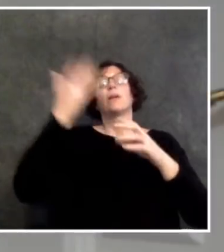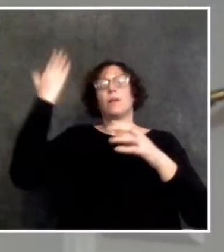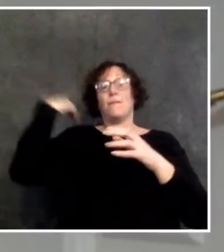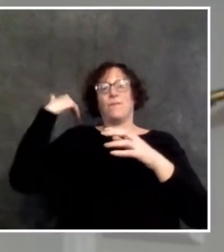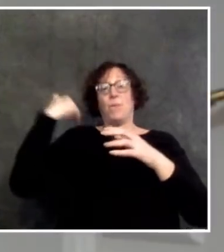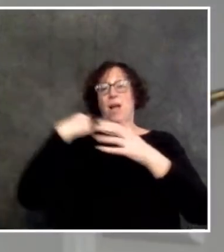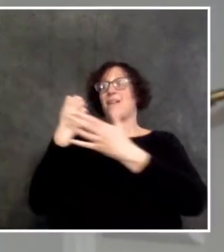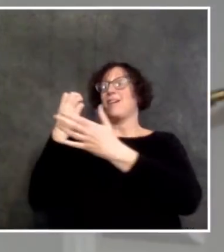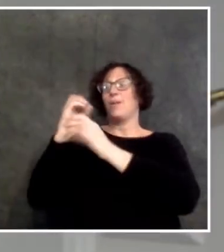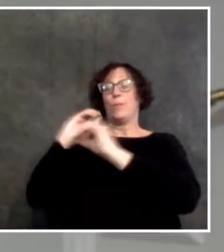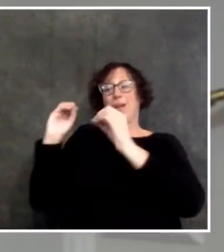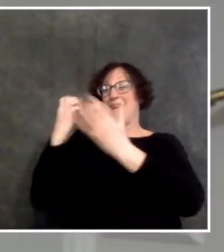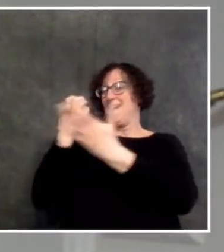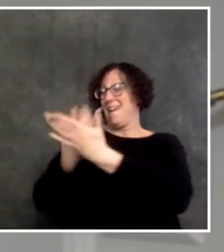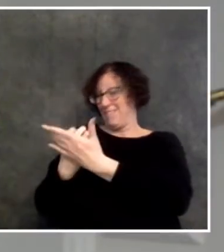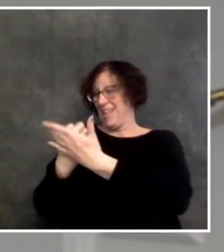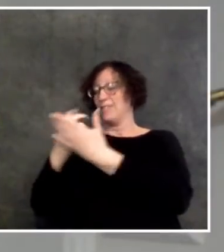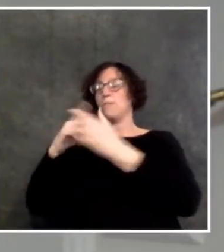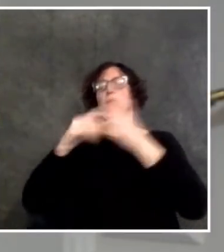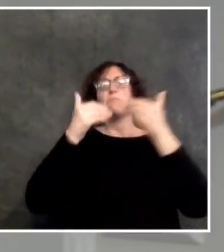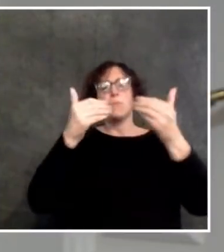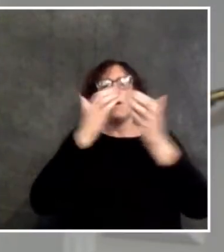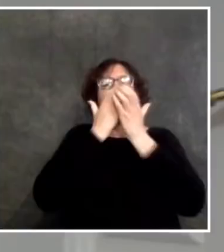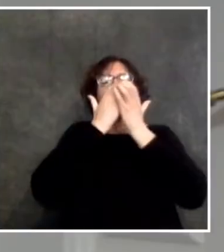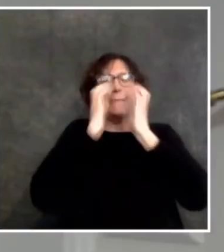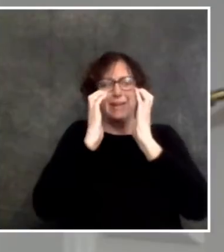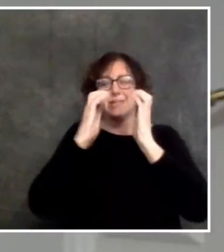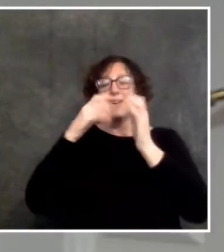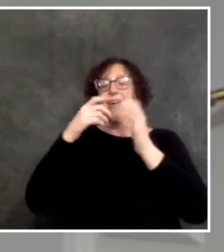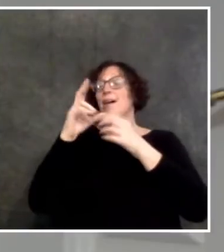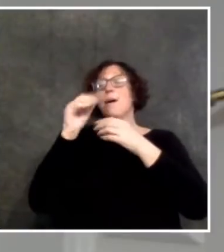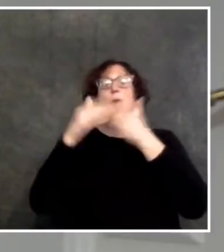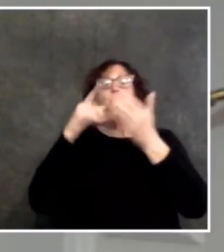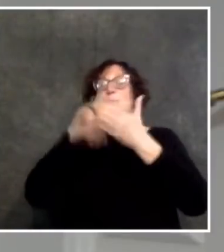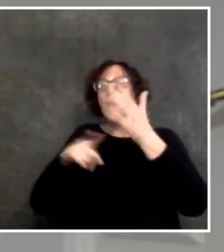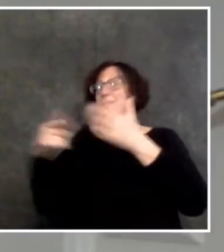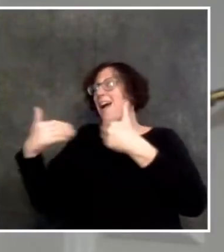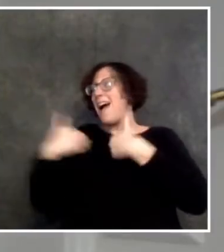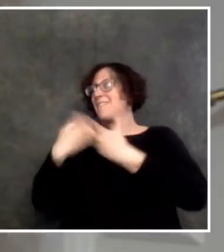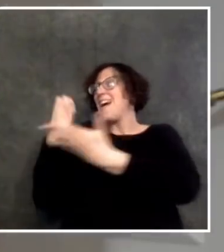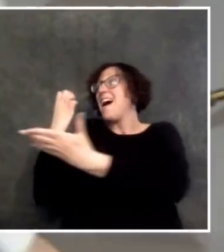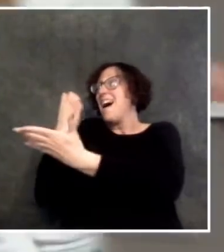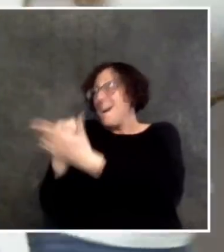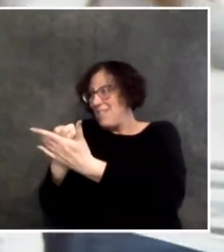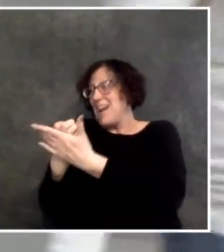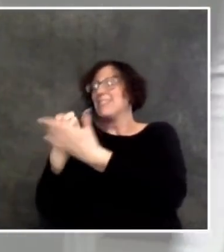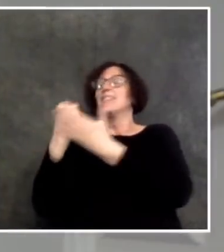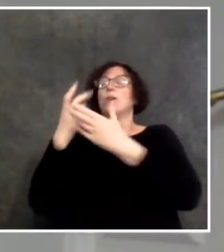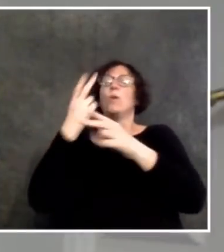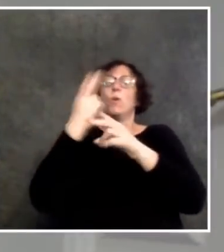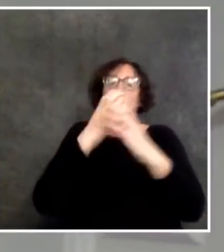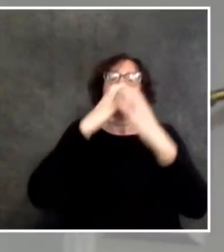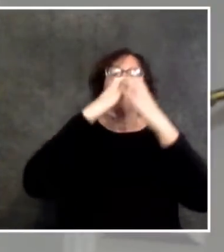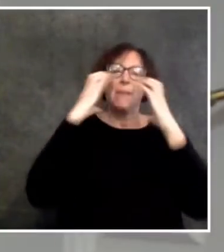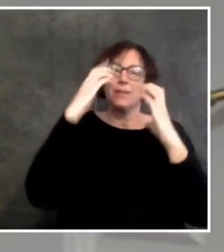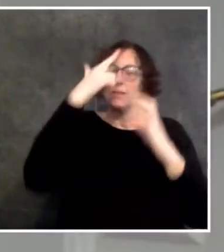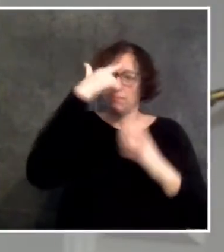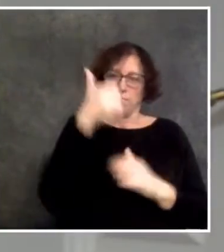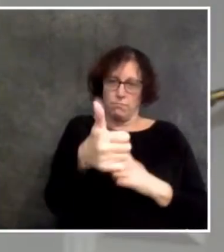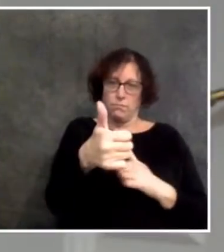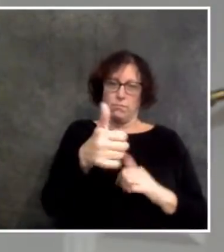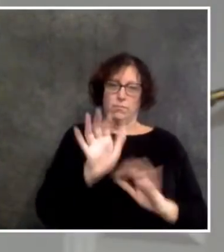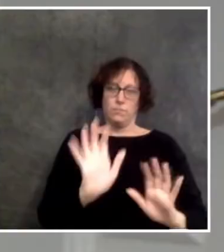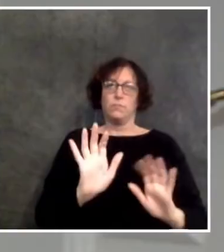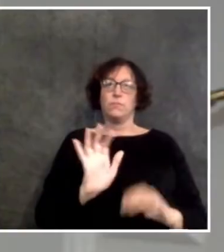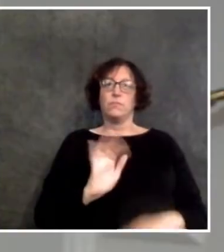symptomatic. And then the second one is that we are at a different point in the curve, meaning that